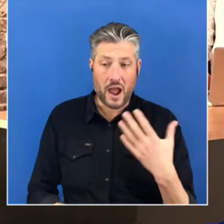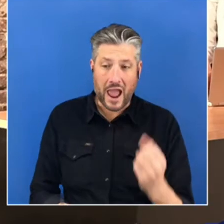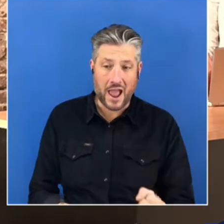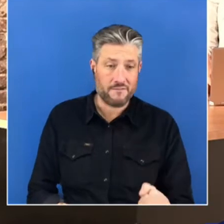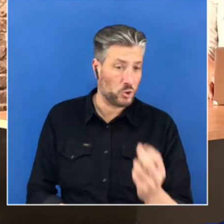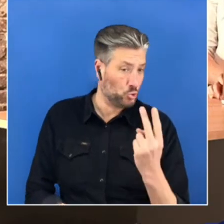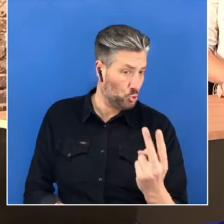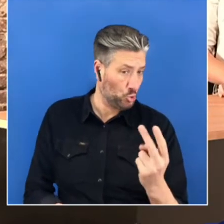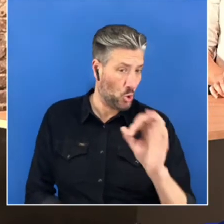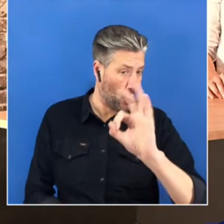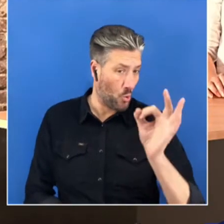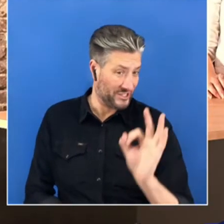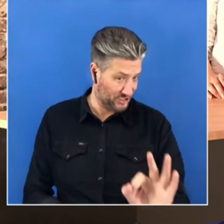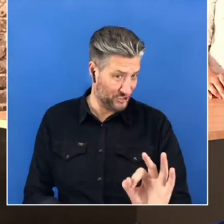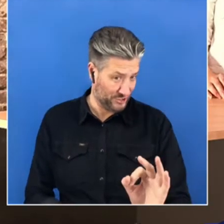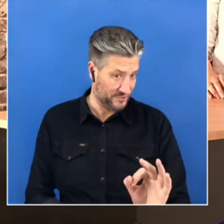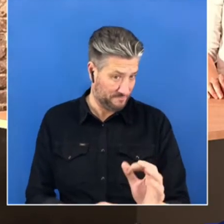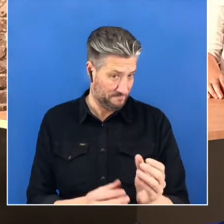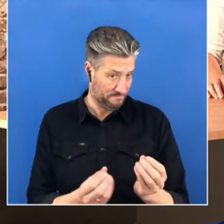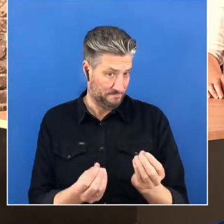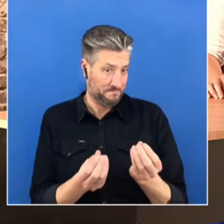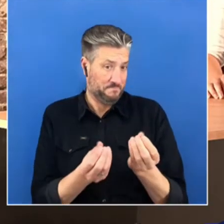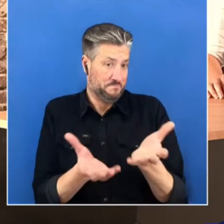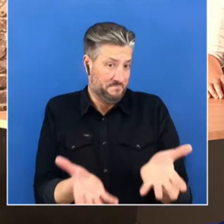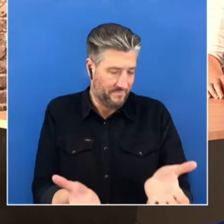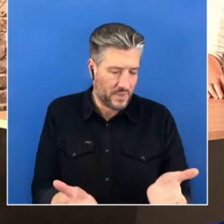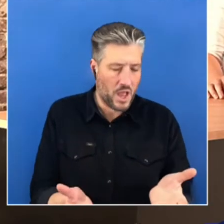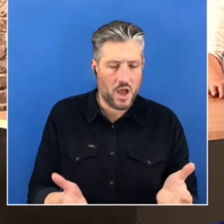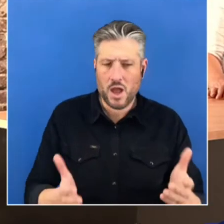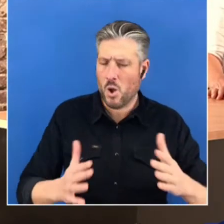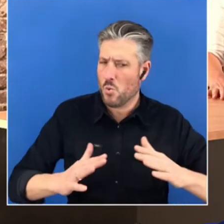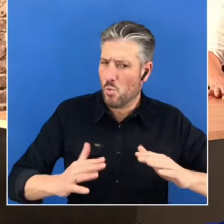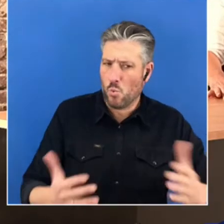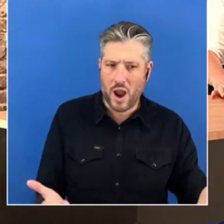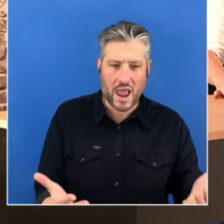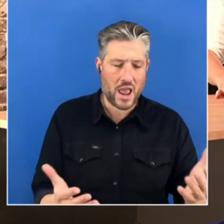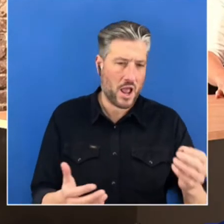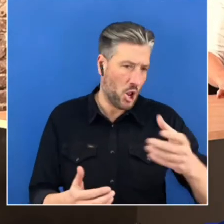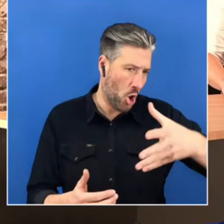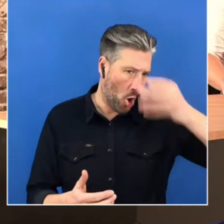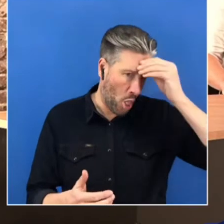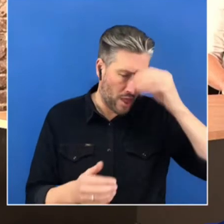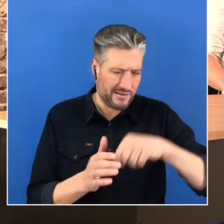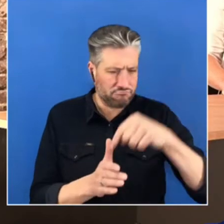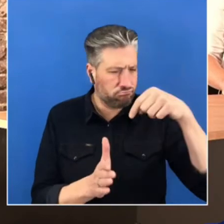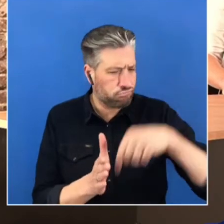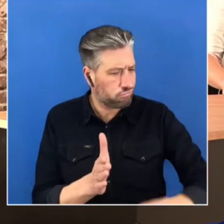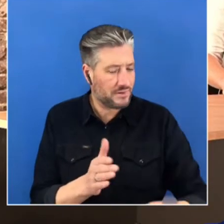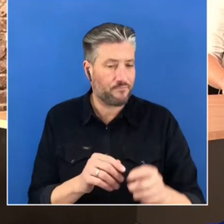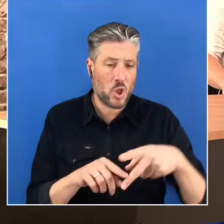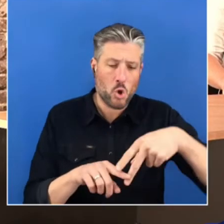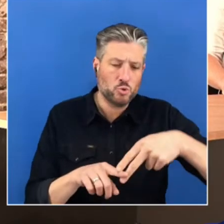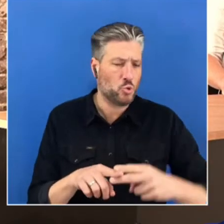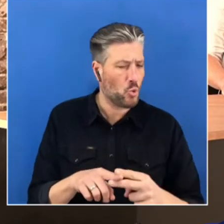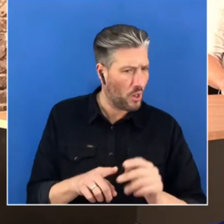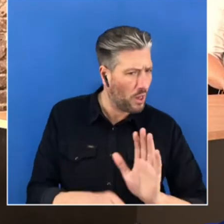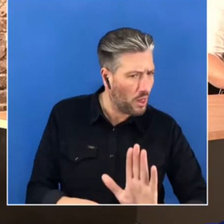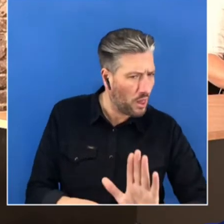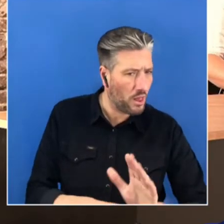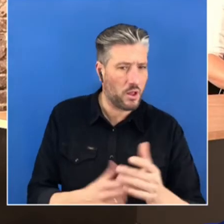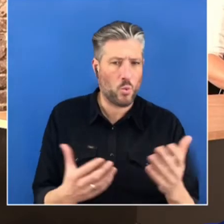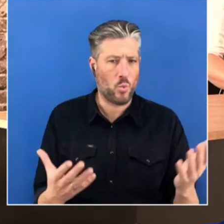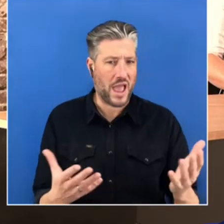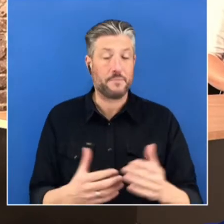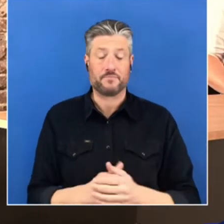we can learn more about using the tools? Yeah, so you can check out our YouTube channel. We